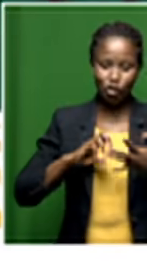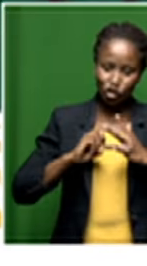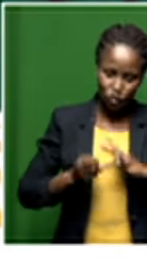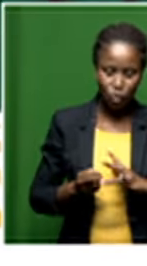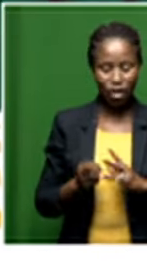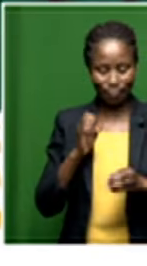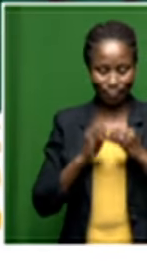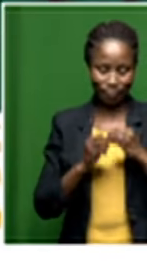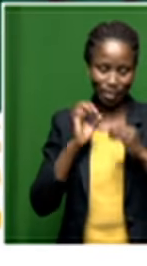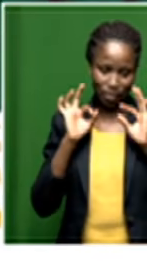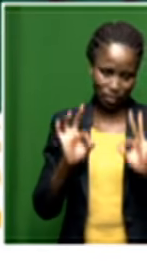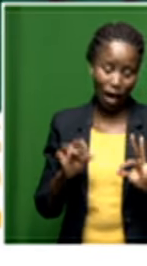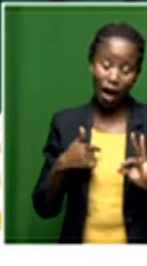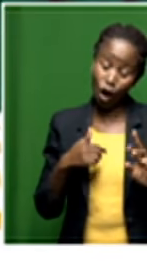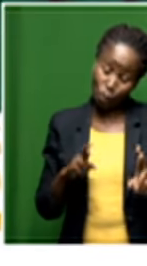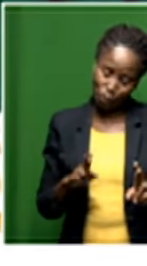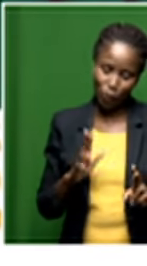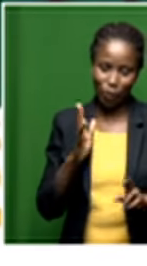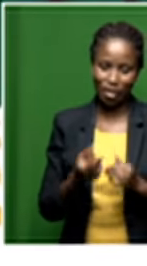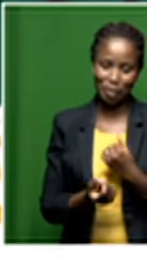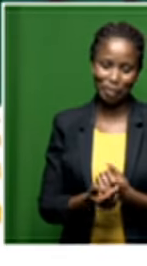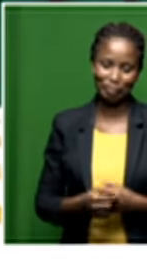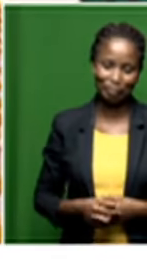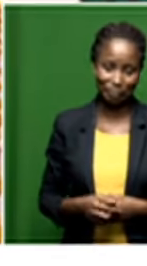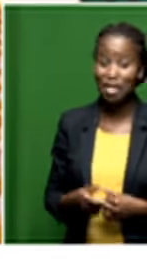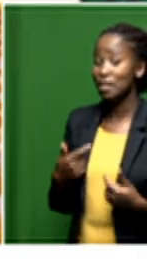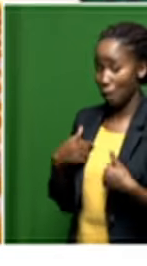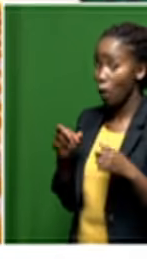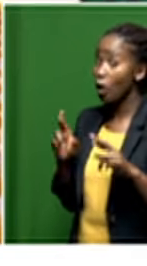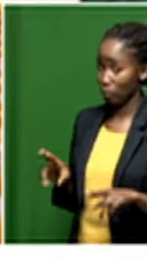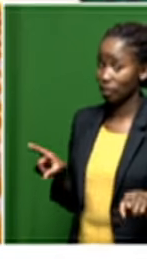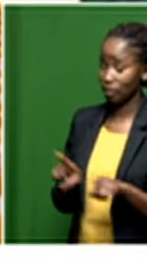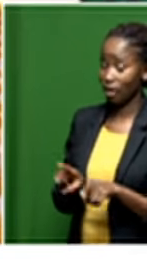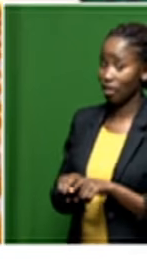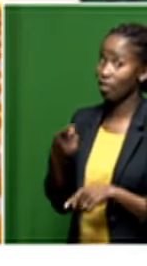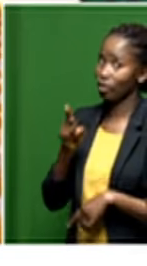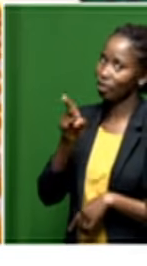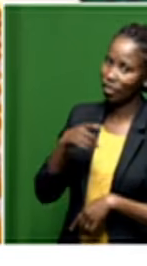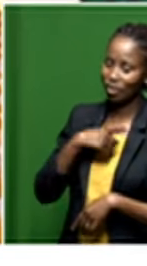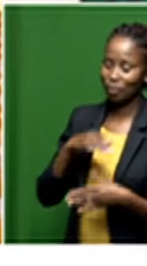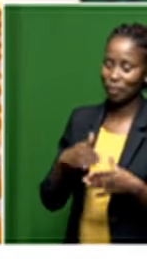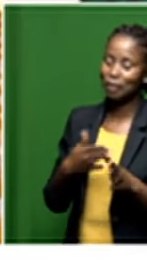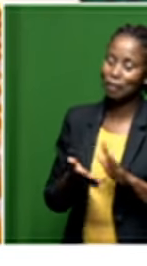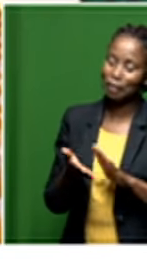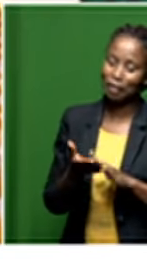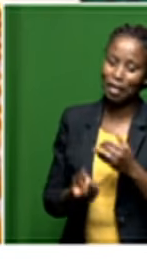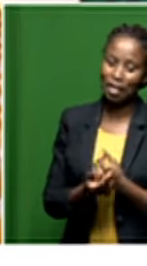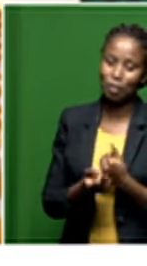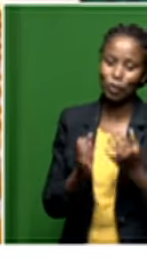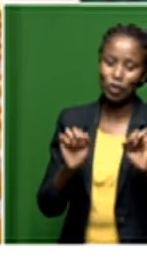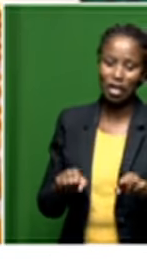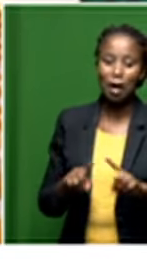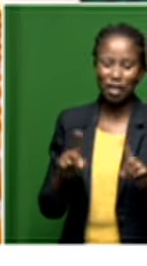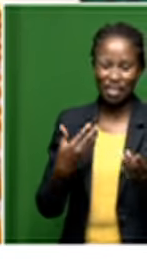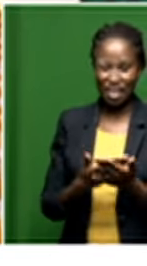right. So I hope it will happen. Yeah, I hope so too, for your sake, because, this is where we get going. But I'll make you take that cap